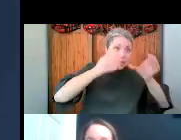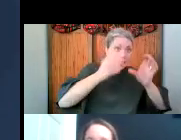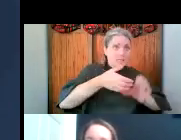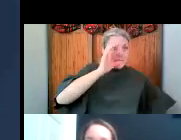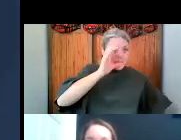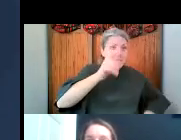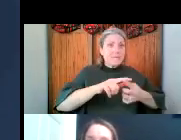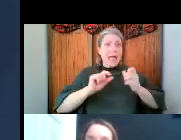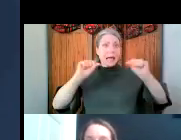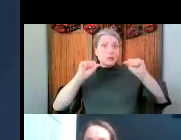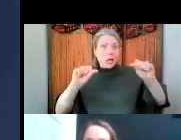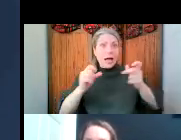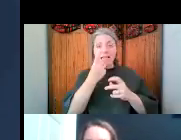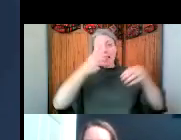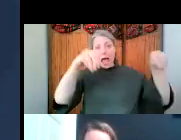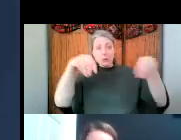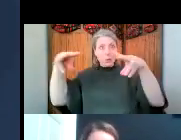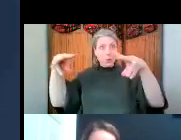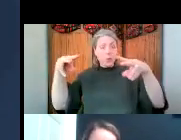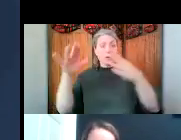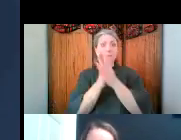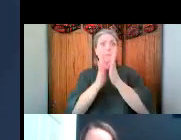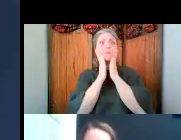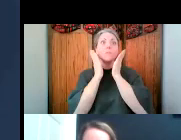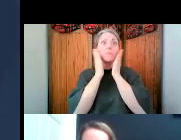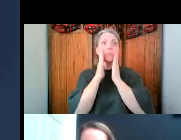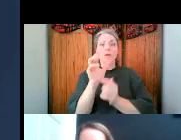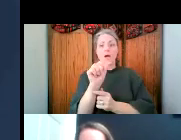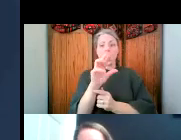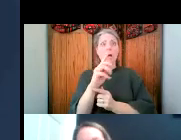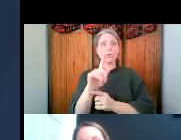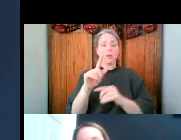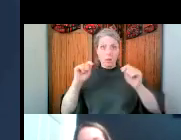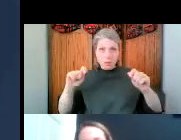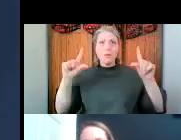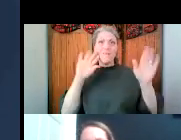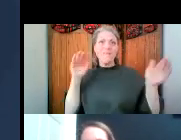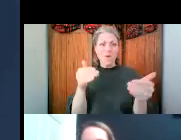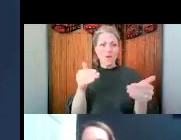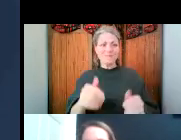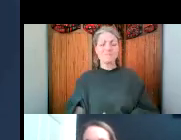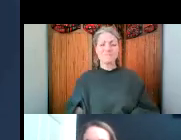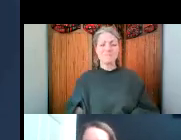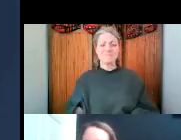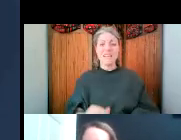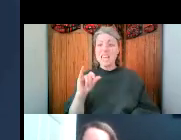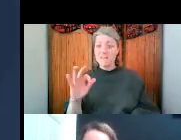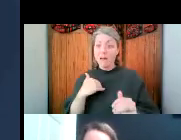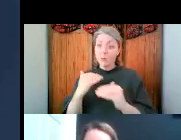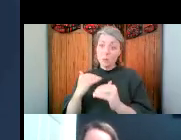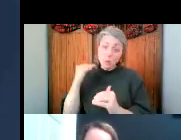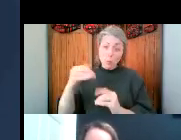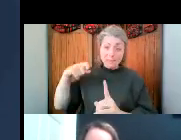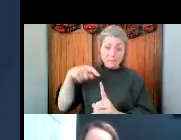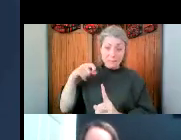get to a point where you can really attend and focus. If you have too much stimuli, Our bodies often perceive that as a stress response,